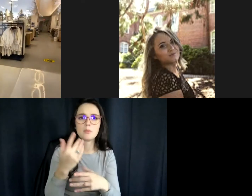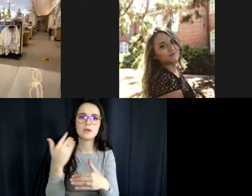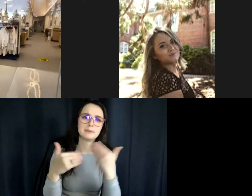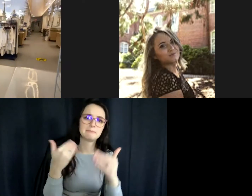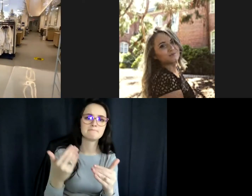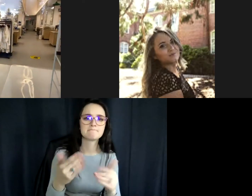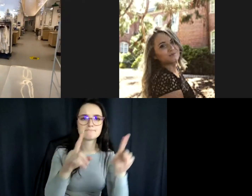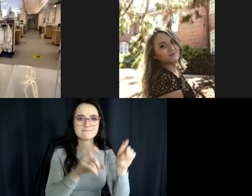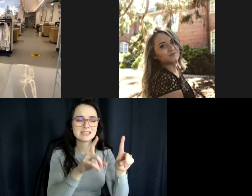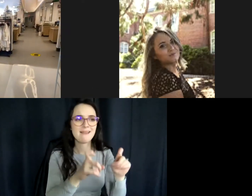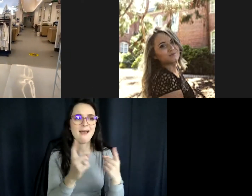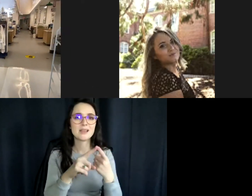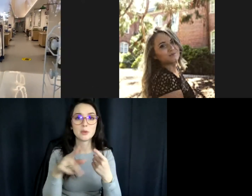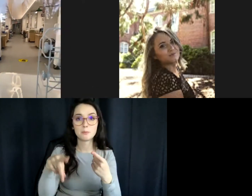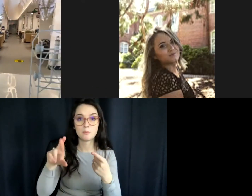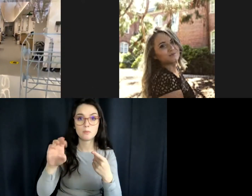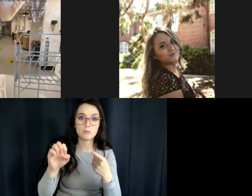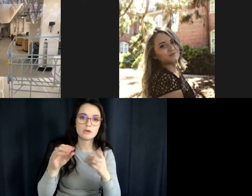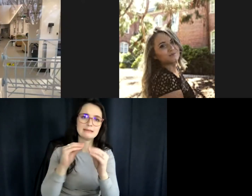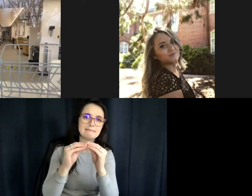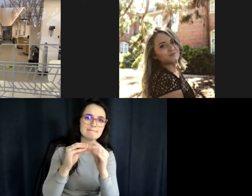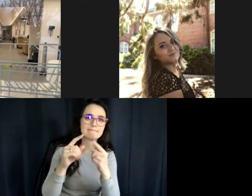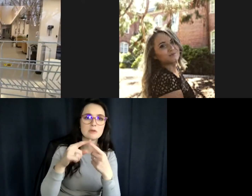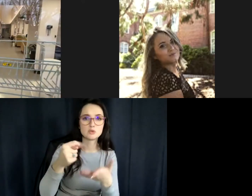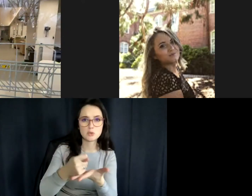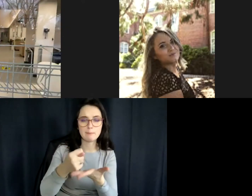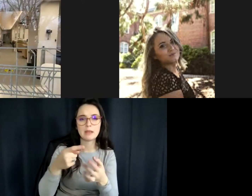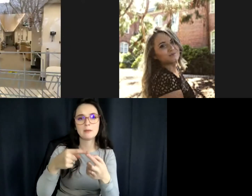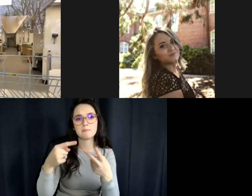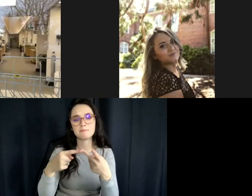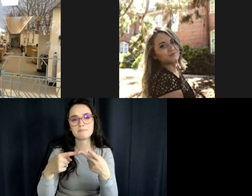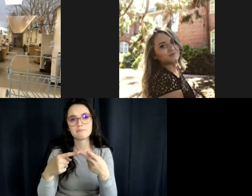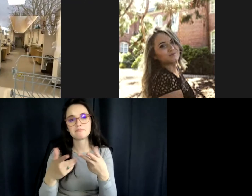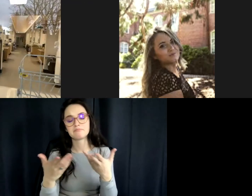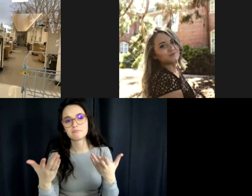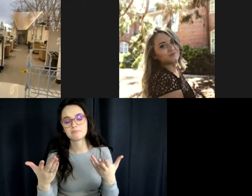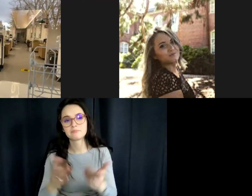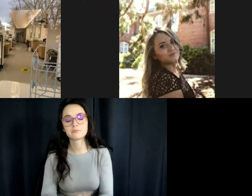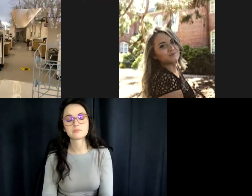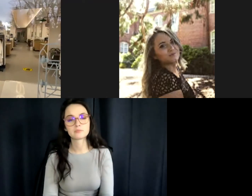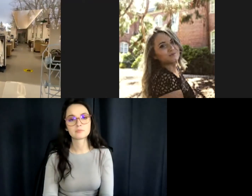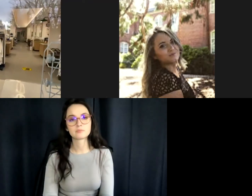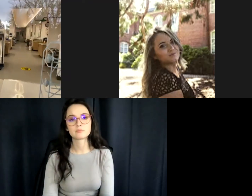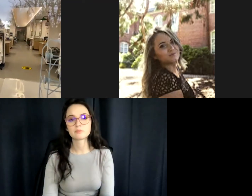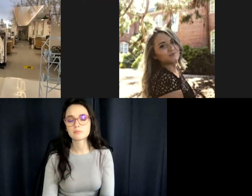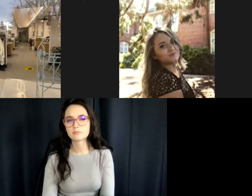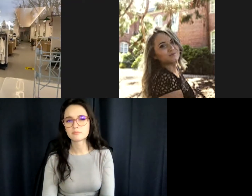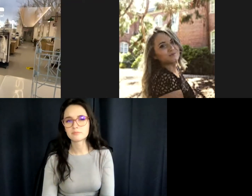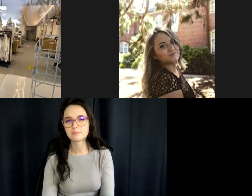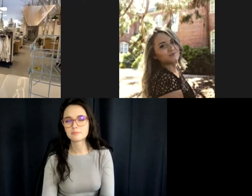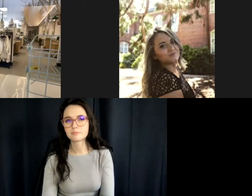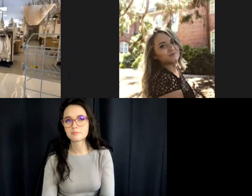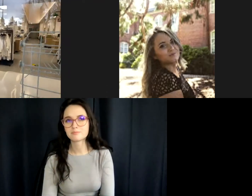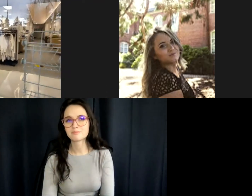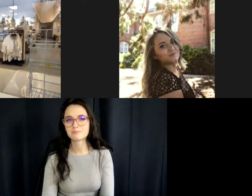metal arm that goes out across the tank, and then it slowly moves around like this, and it sifts off fat, oils, and grease.